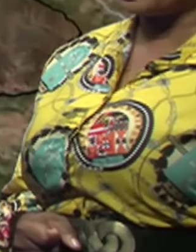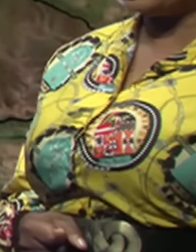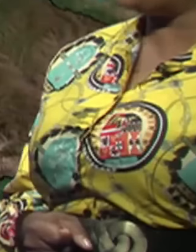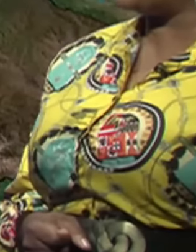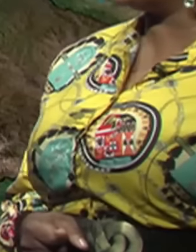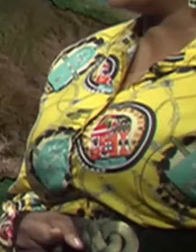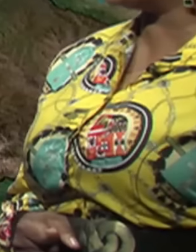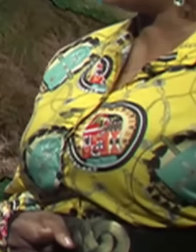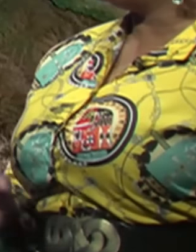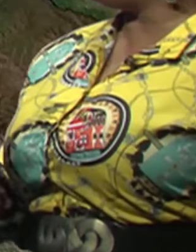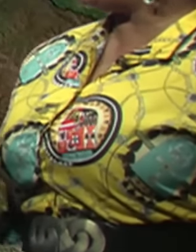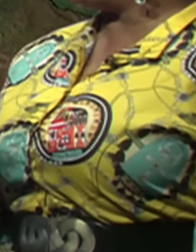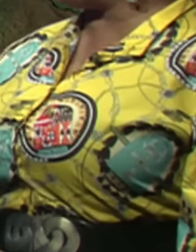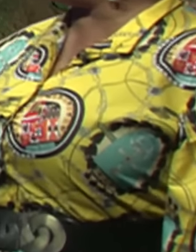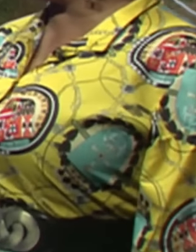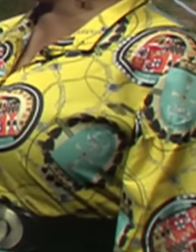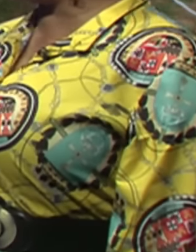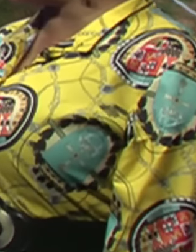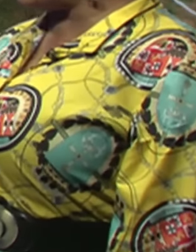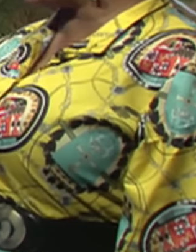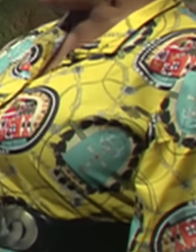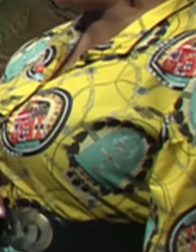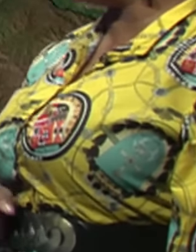ya Freestata go la go Sasa le gona go tla be go ntše go